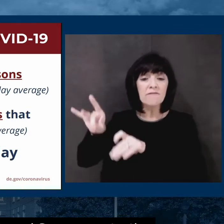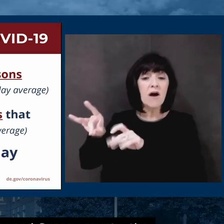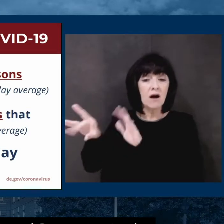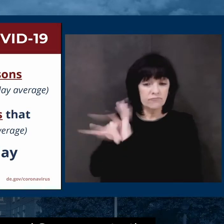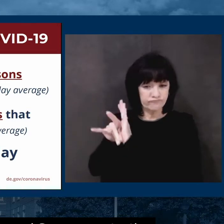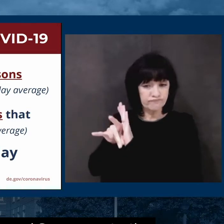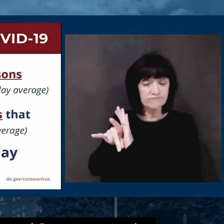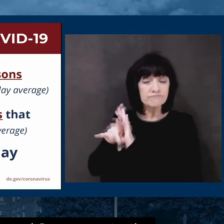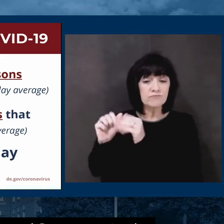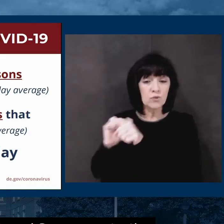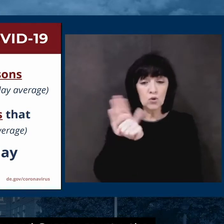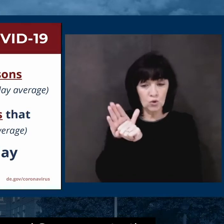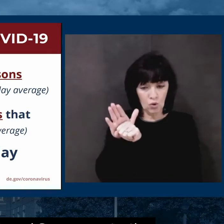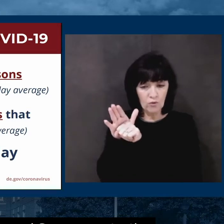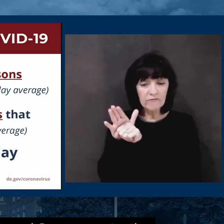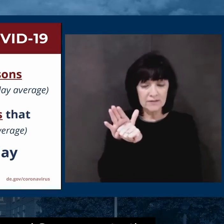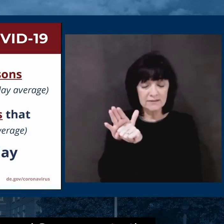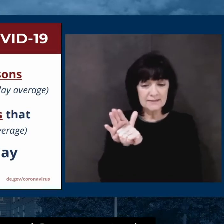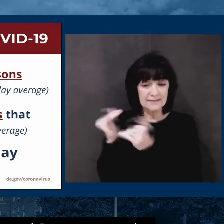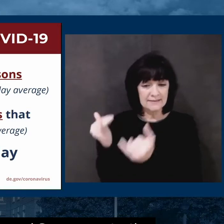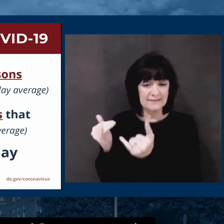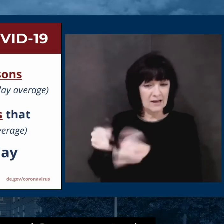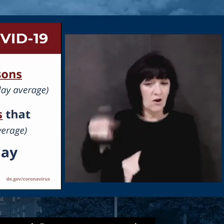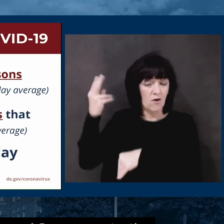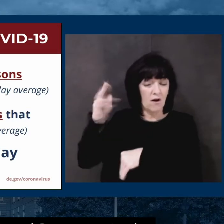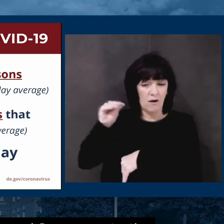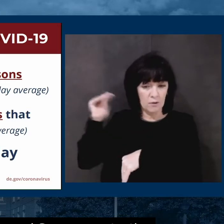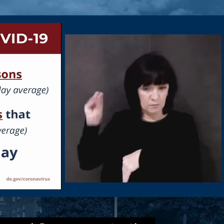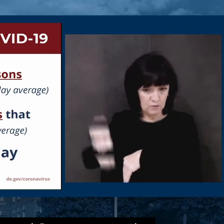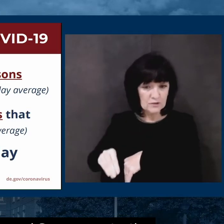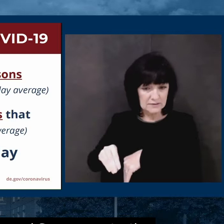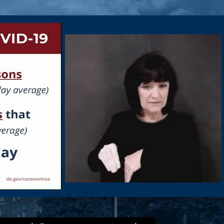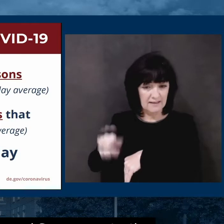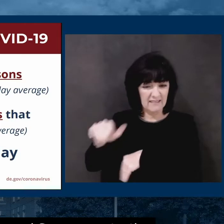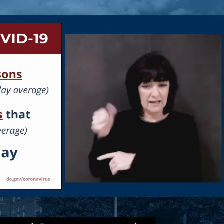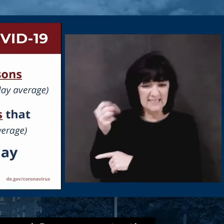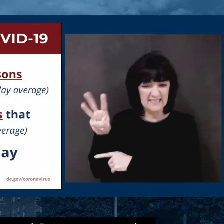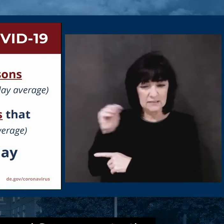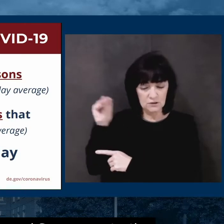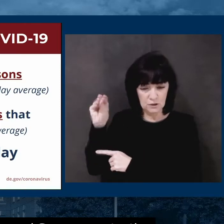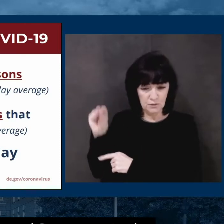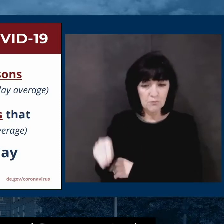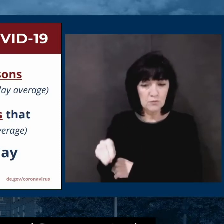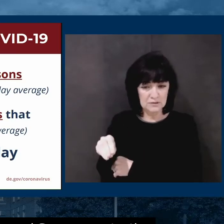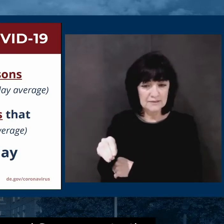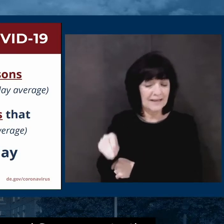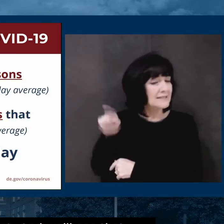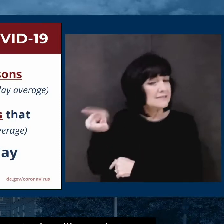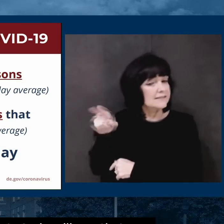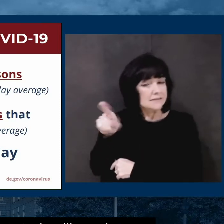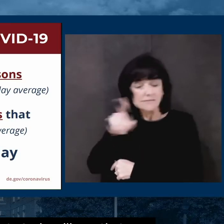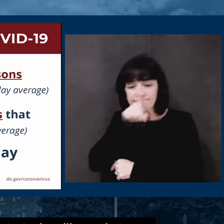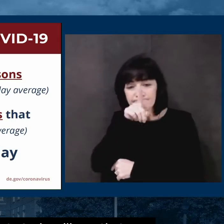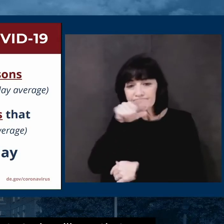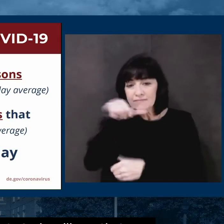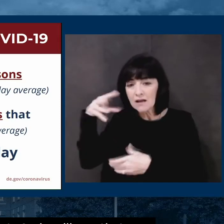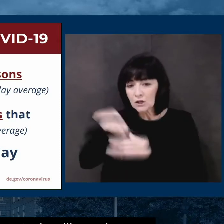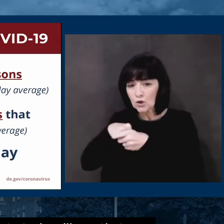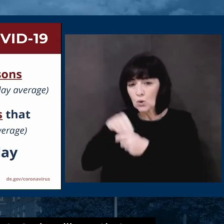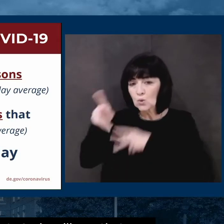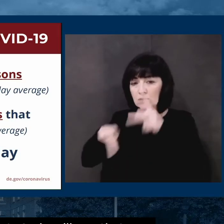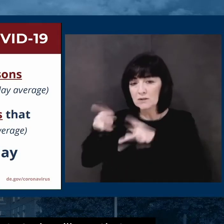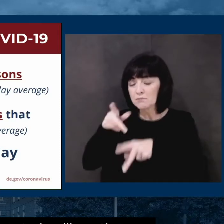this does not include people who are tested more than once. We'll see that number in a minute. But